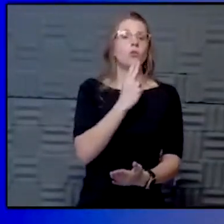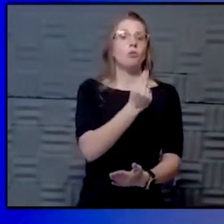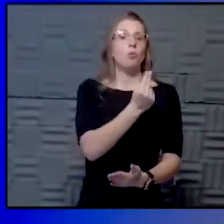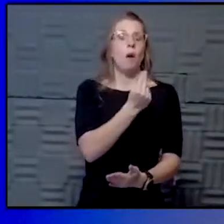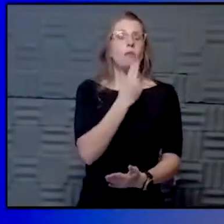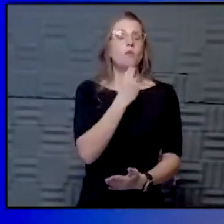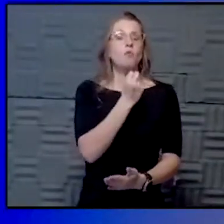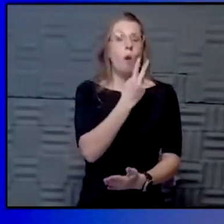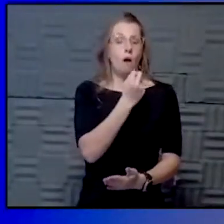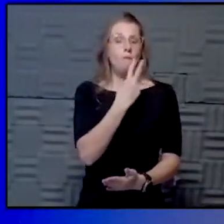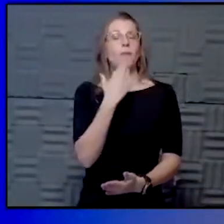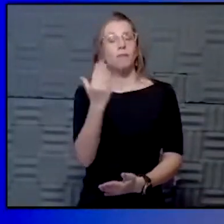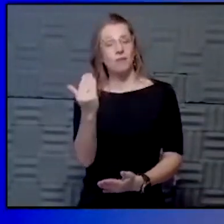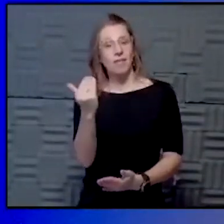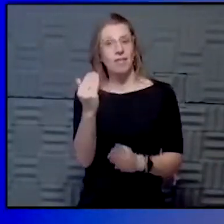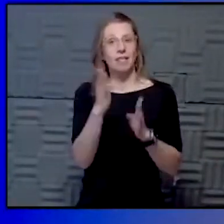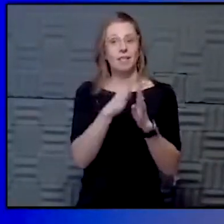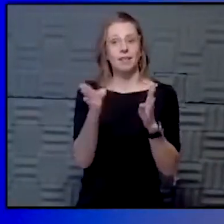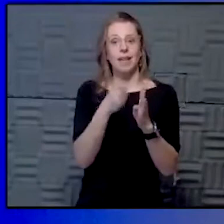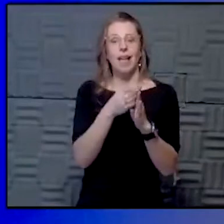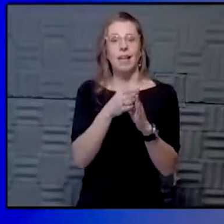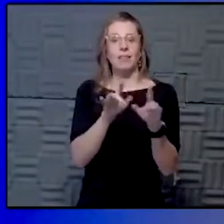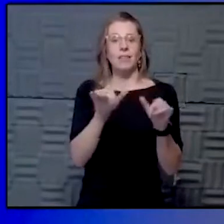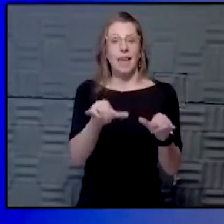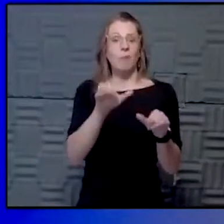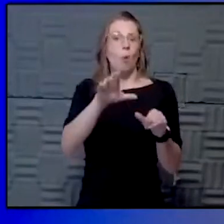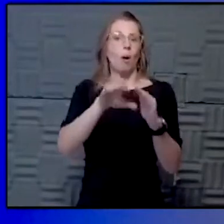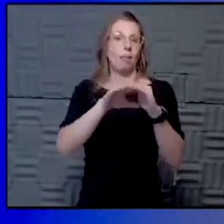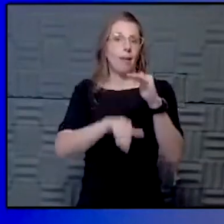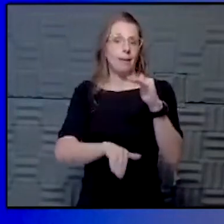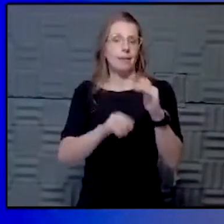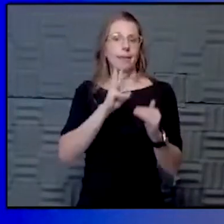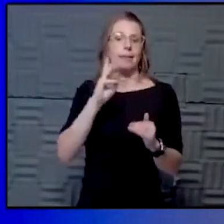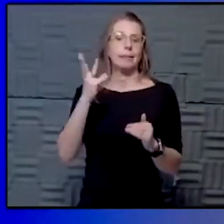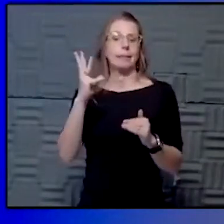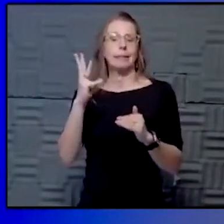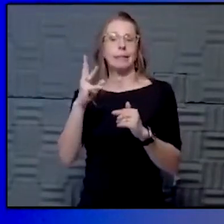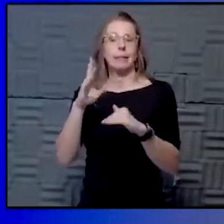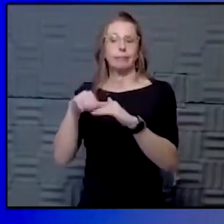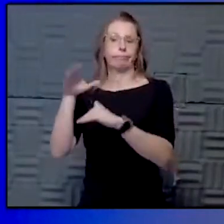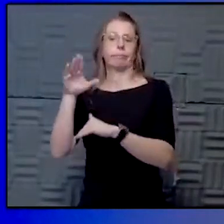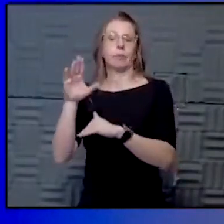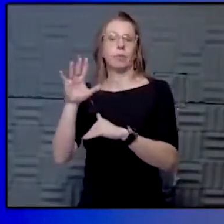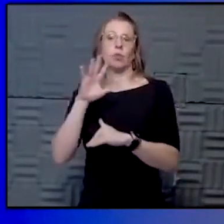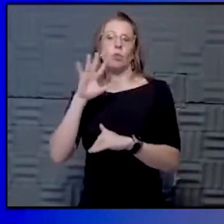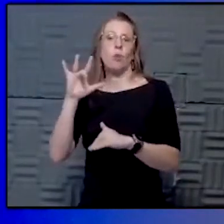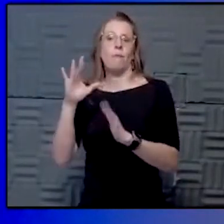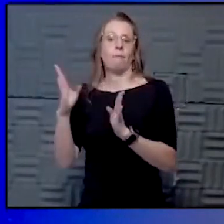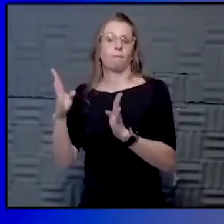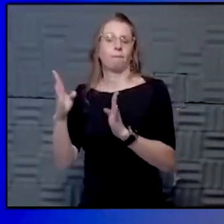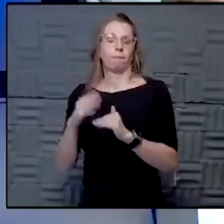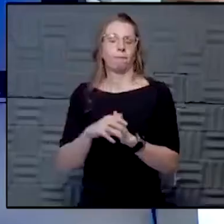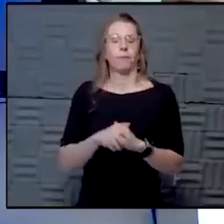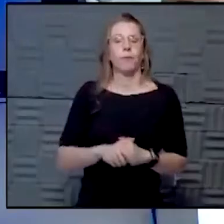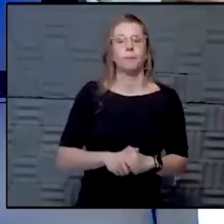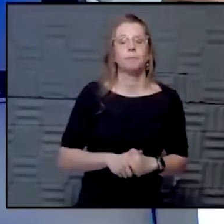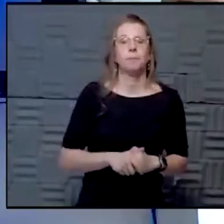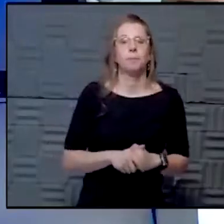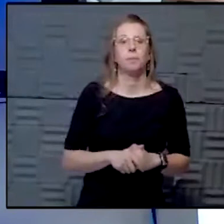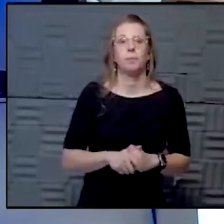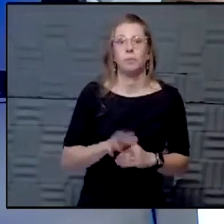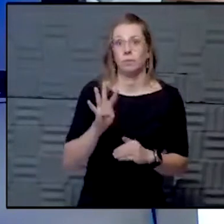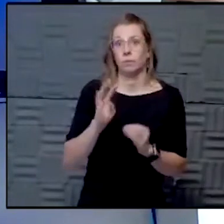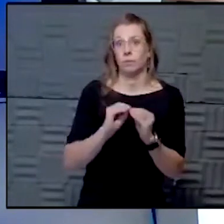really looks to have the same or less of those side effects than that 16 to 25 age group as well. All right, one